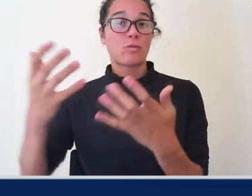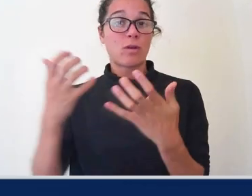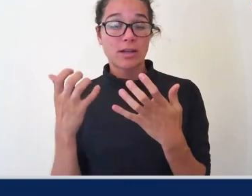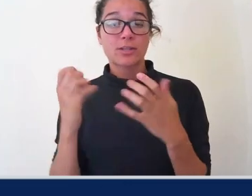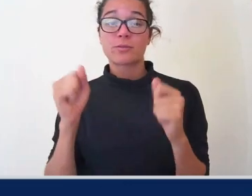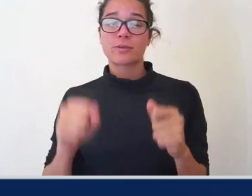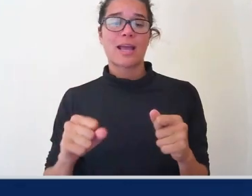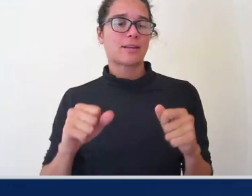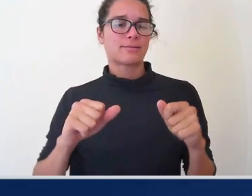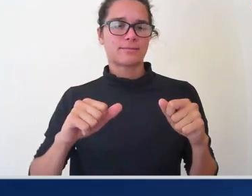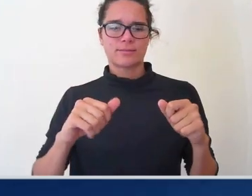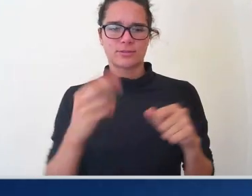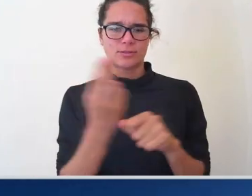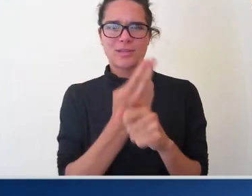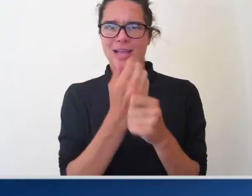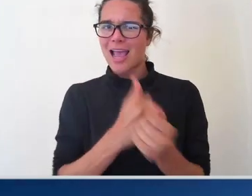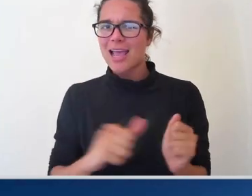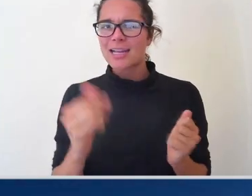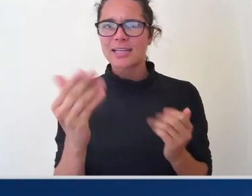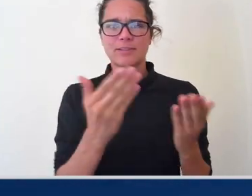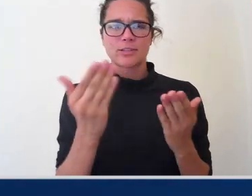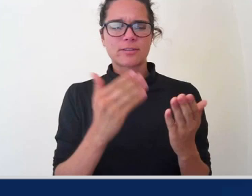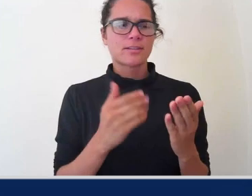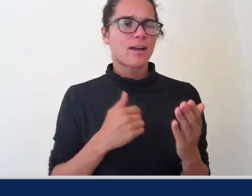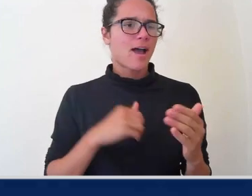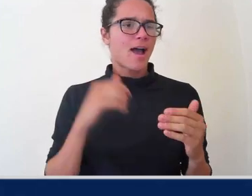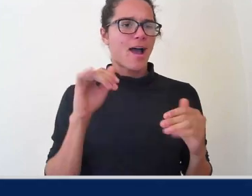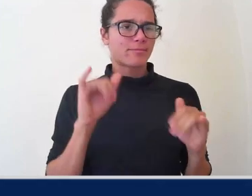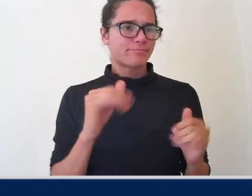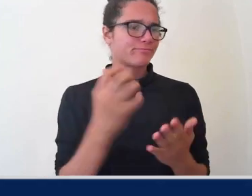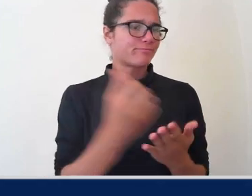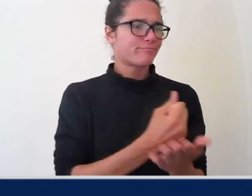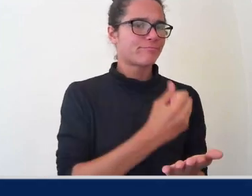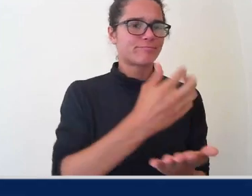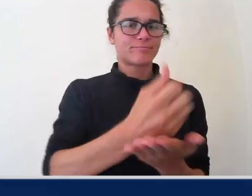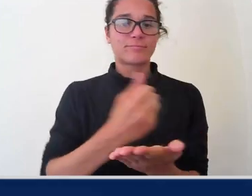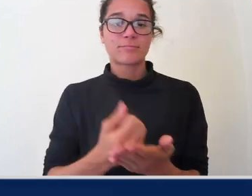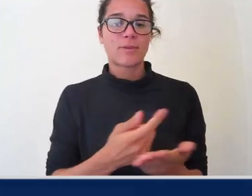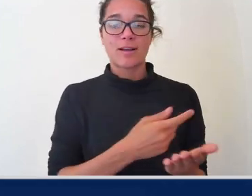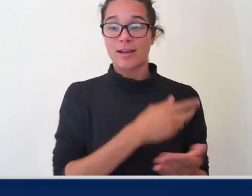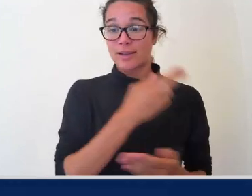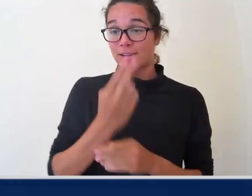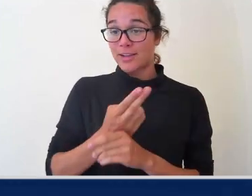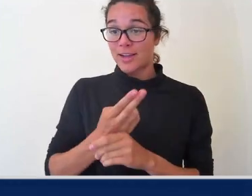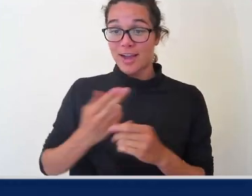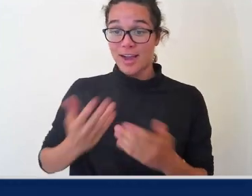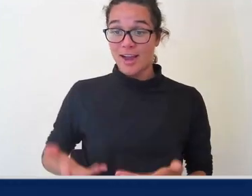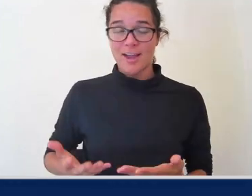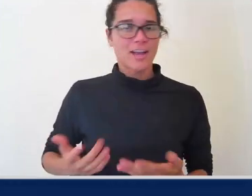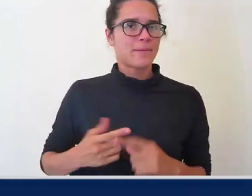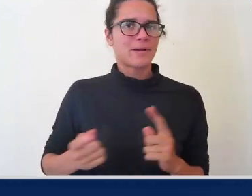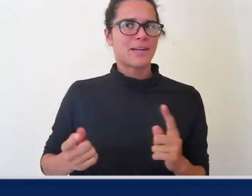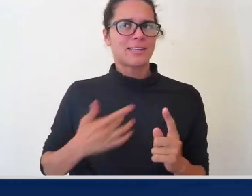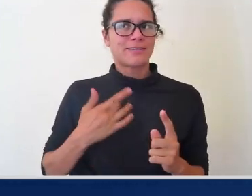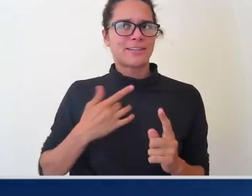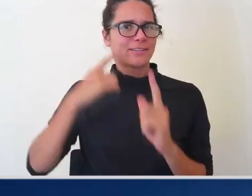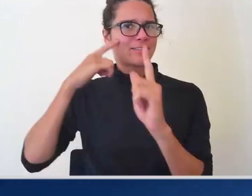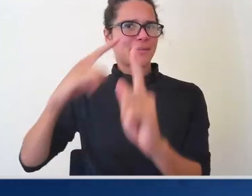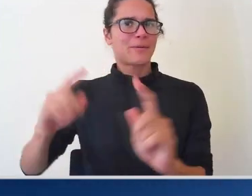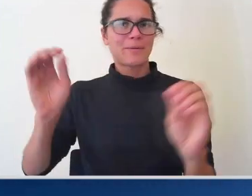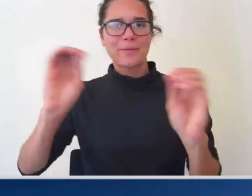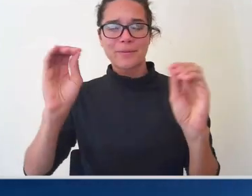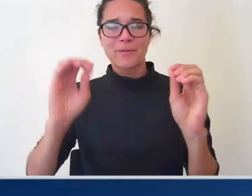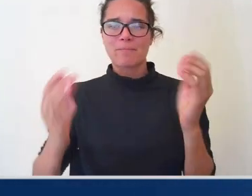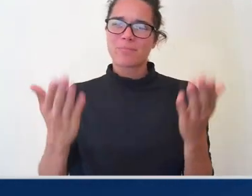of these services, and without a plan, without an outcome that you're driving towards, you know, you may feel lost. Exactly. Understand the why.